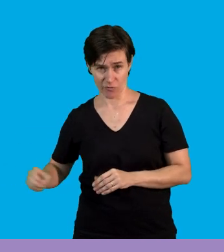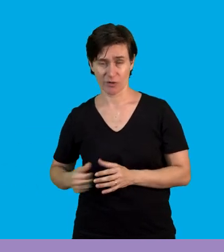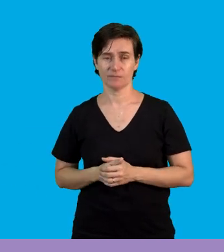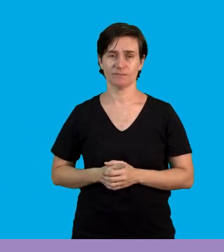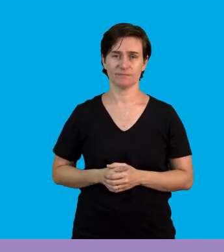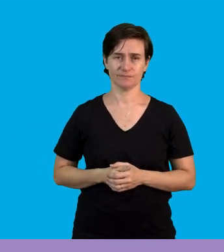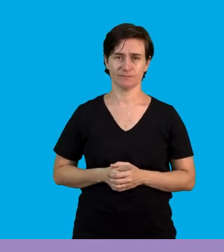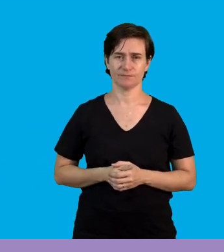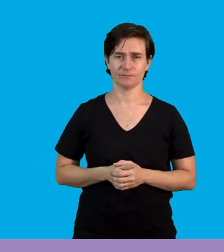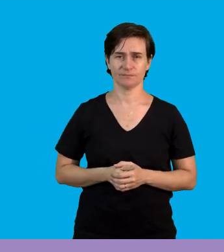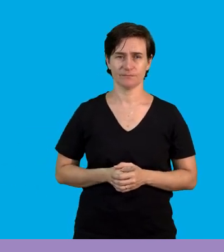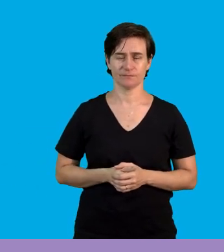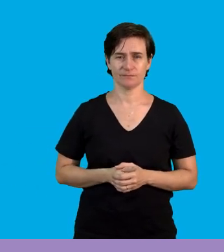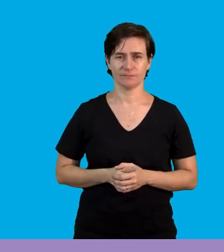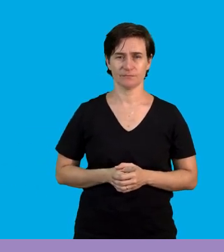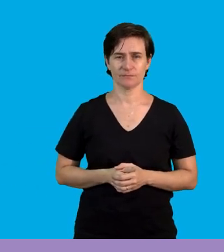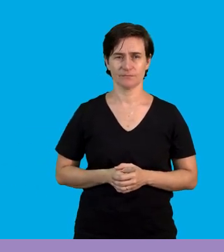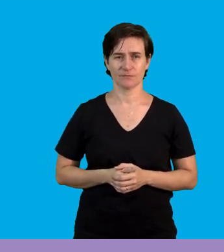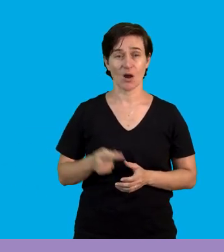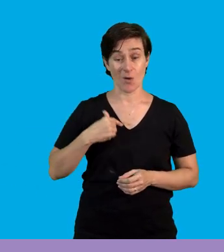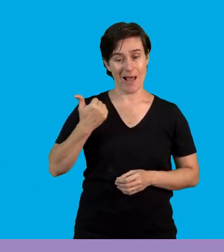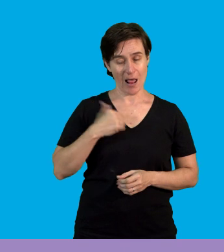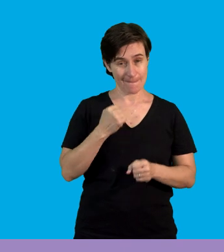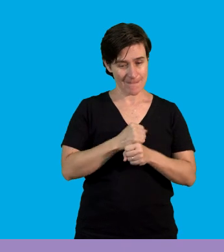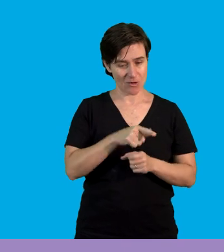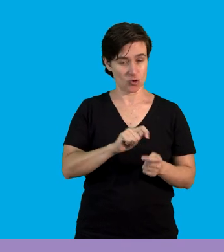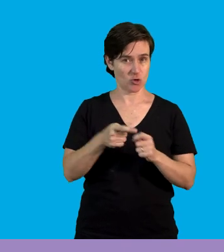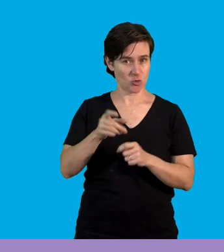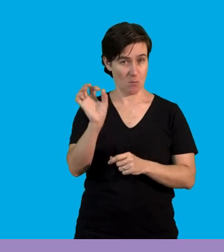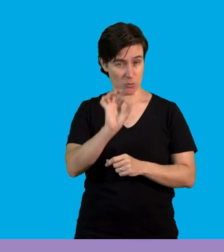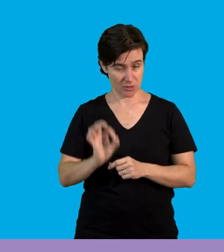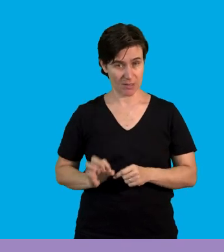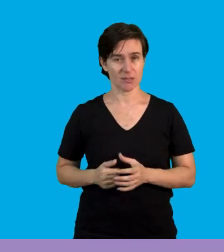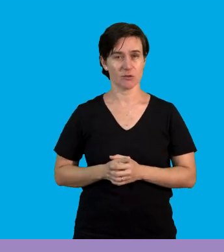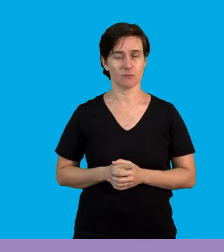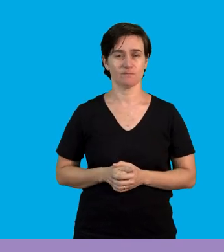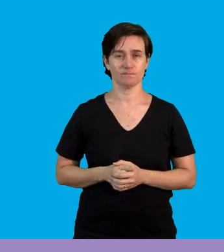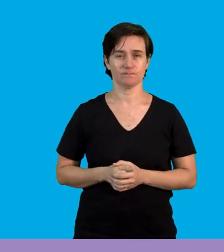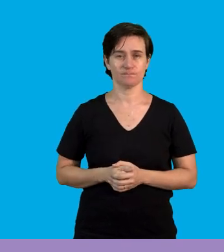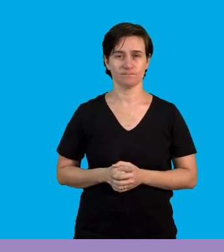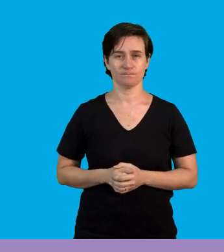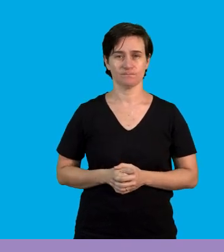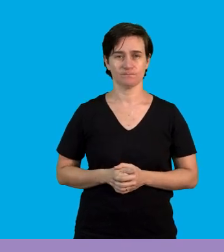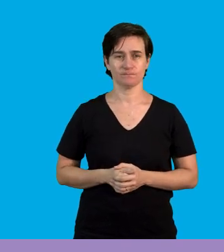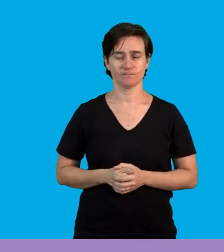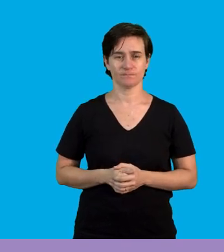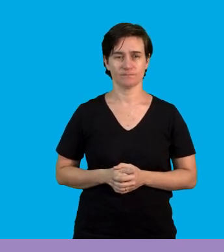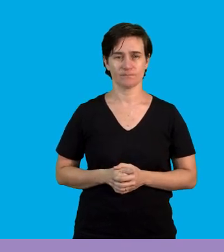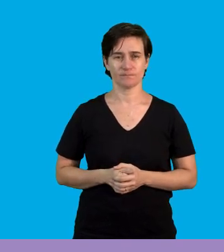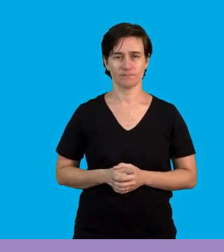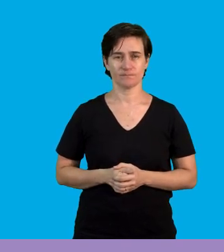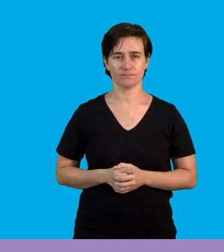deal with that one as a percentage. That is the one we're going to deal with. So it then becomes,